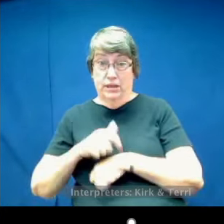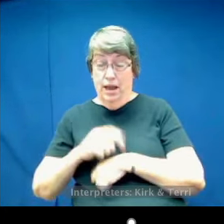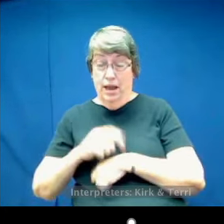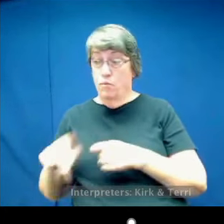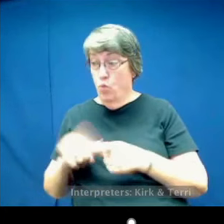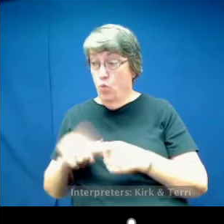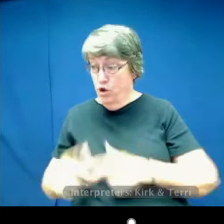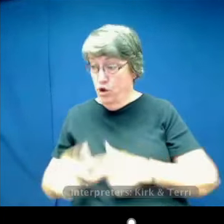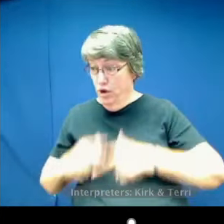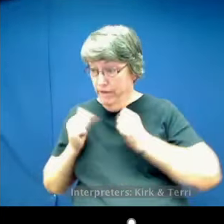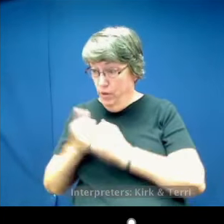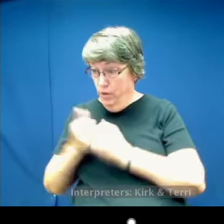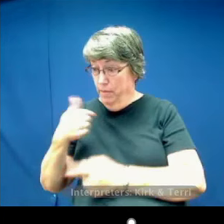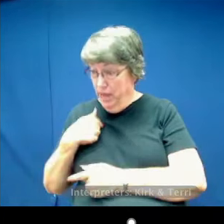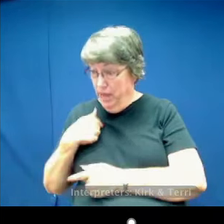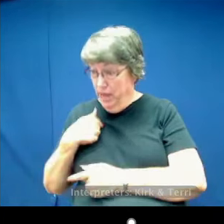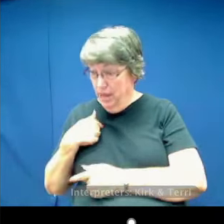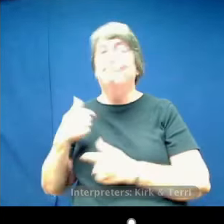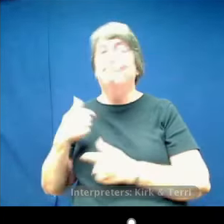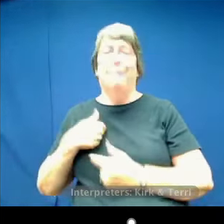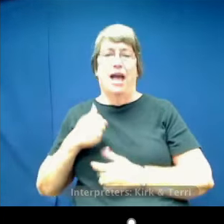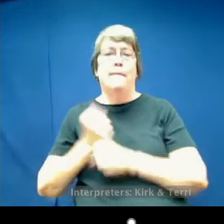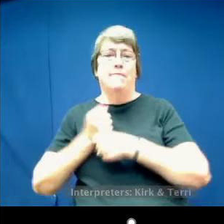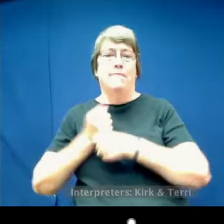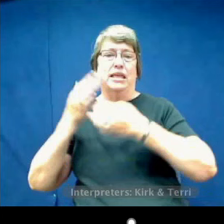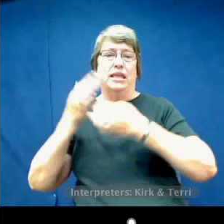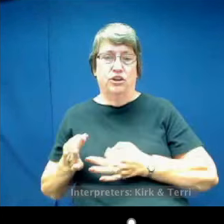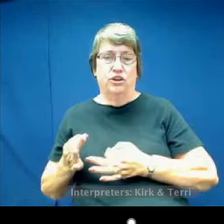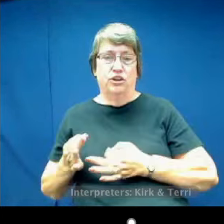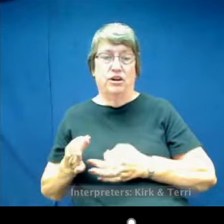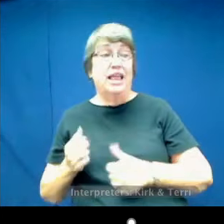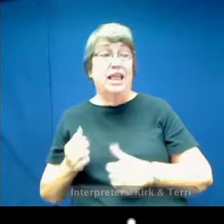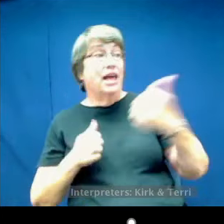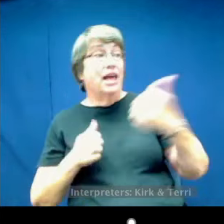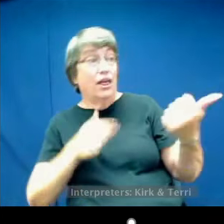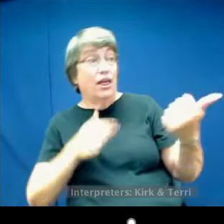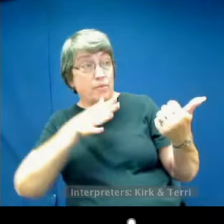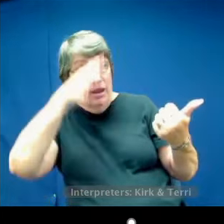custody, that parent makes the decision. The other parent has visitation rights.